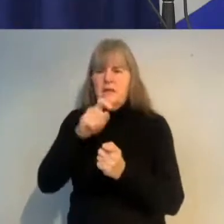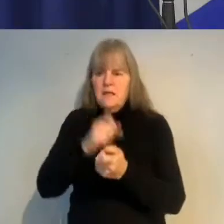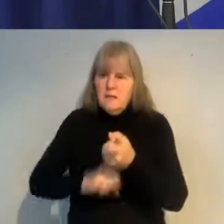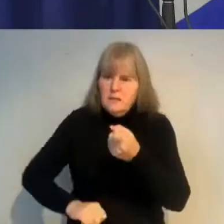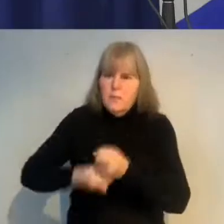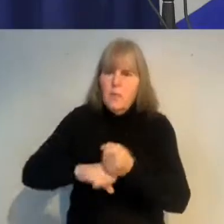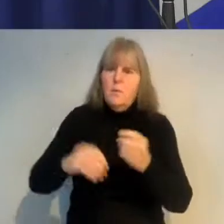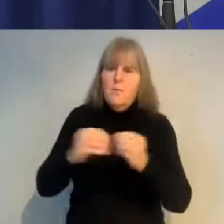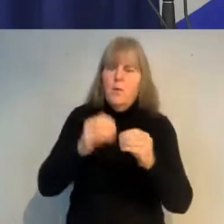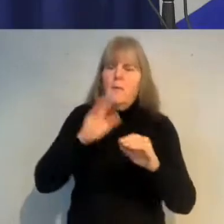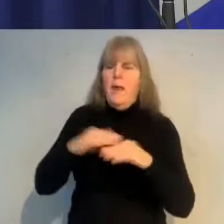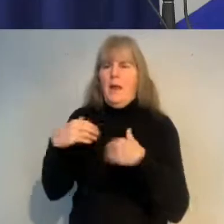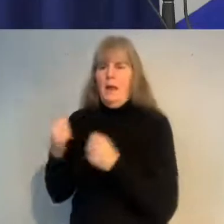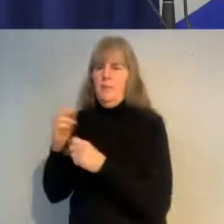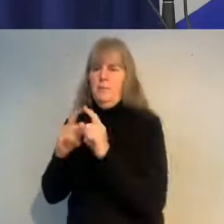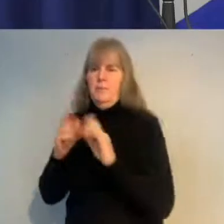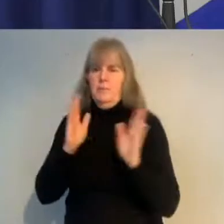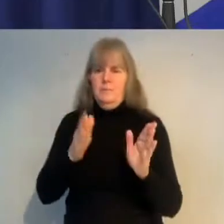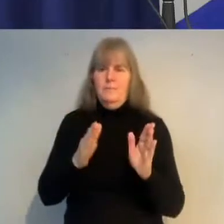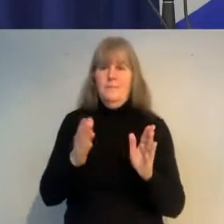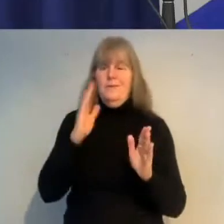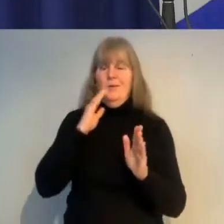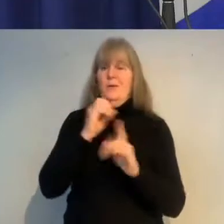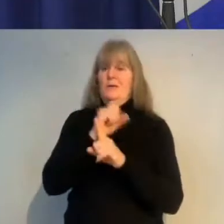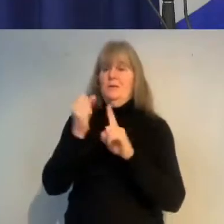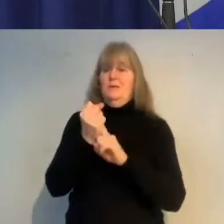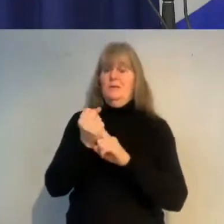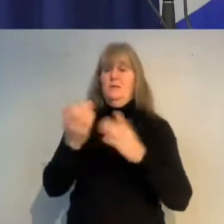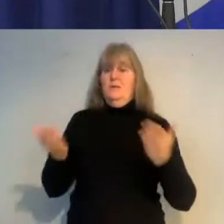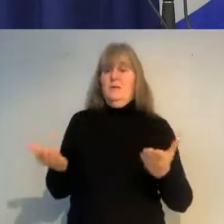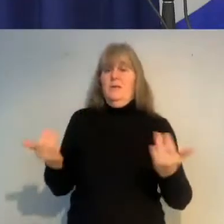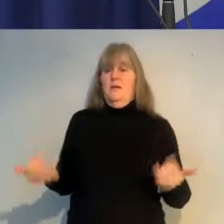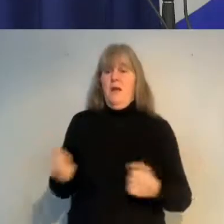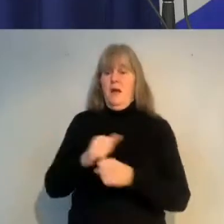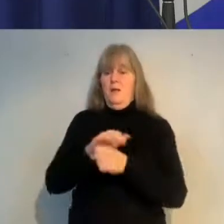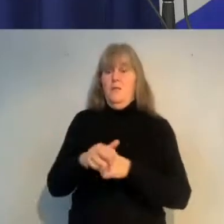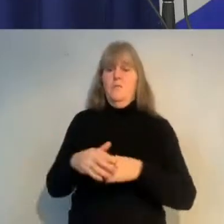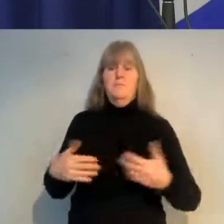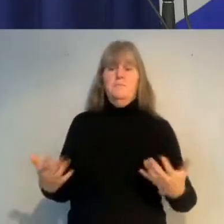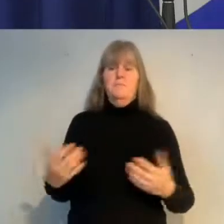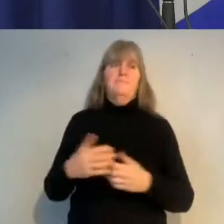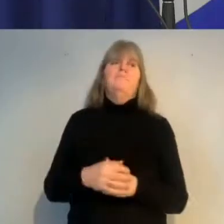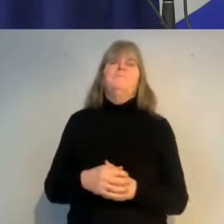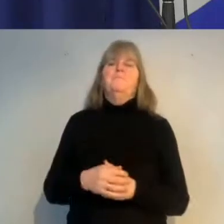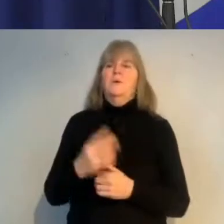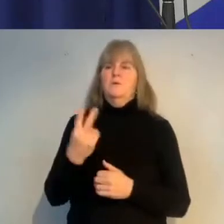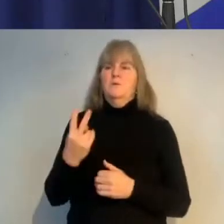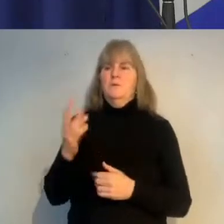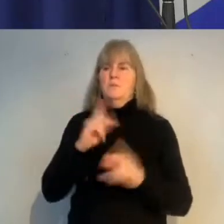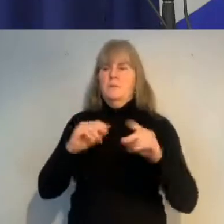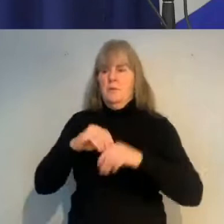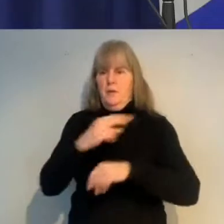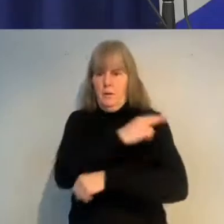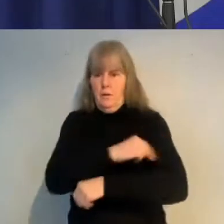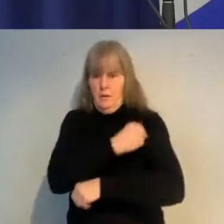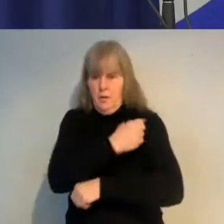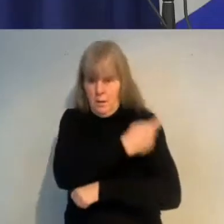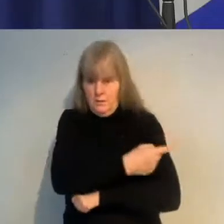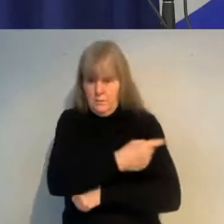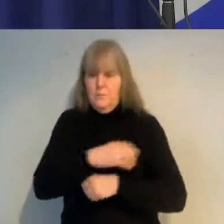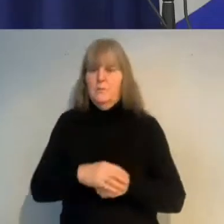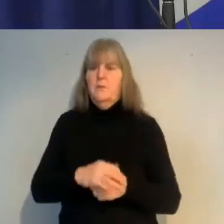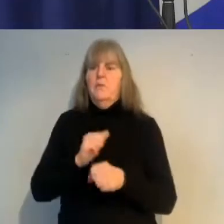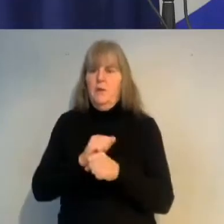Here's what's happening with COVID-19 around the territory today. 2 people are in hospital with COVID-19.